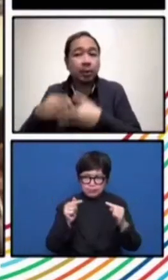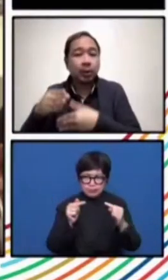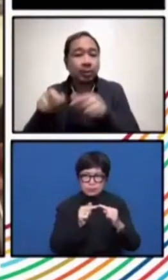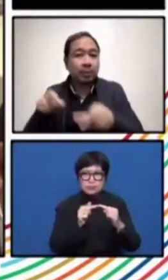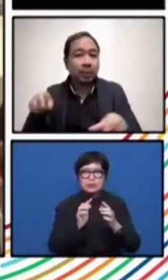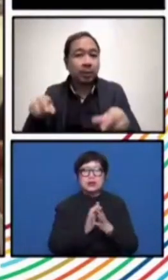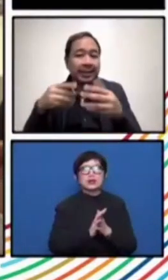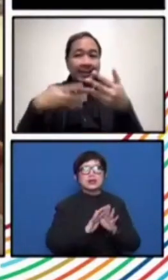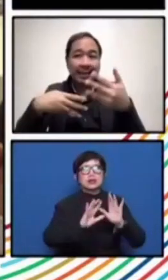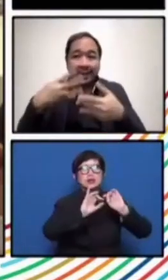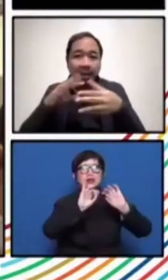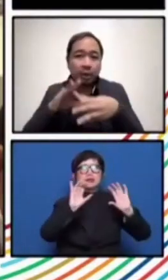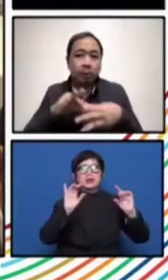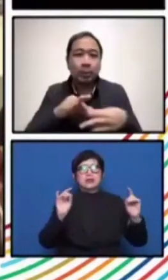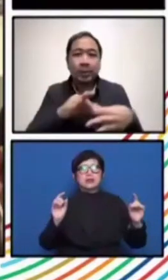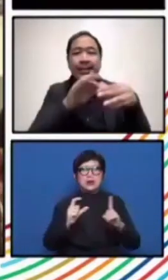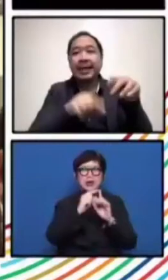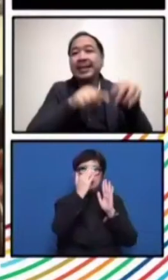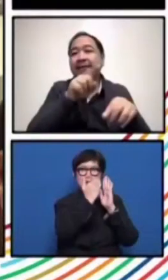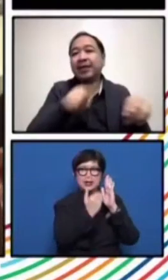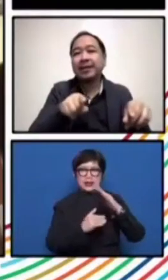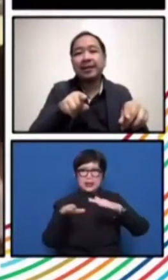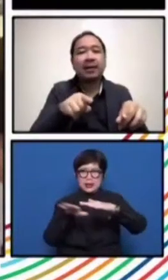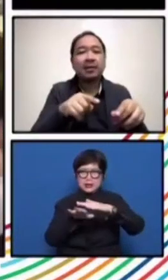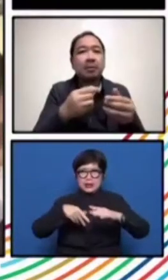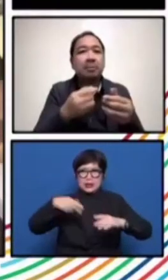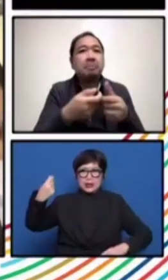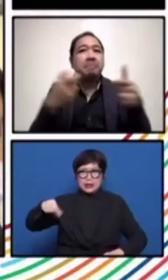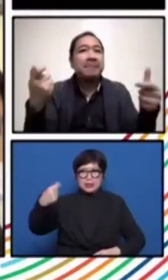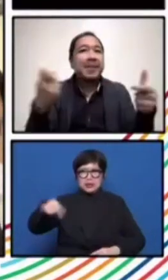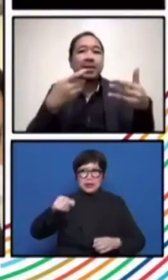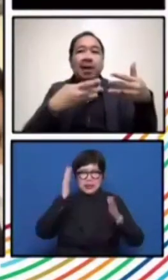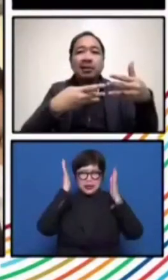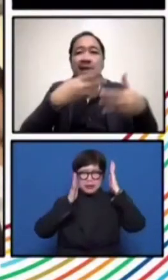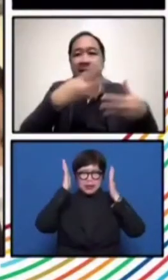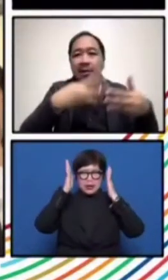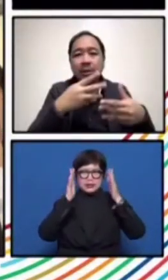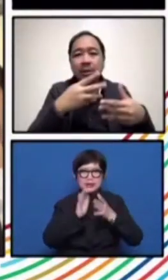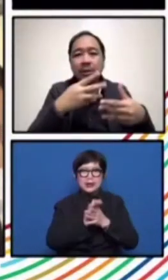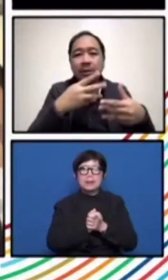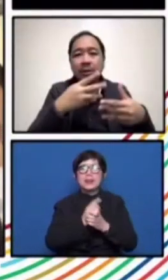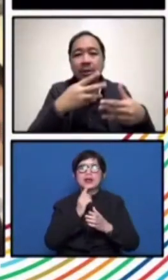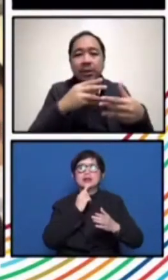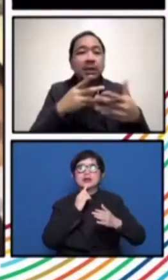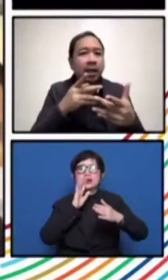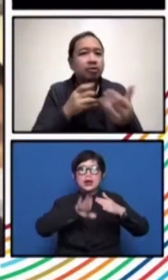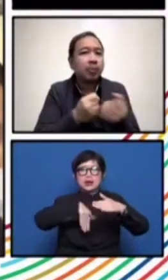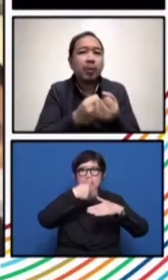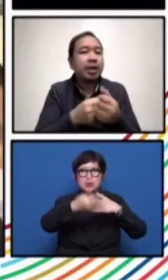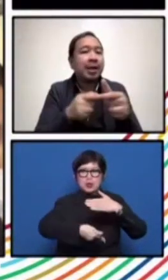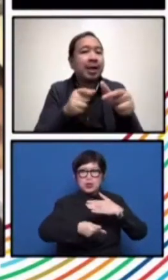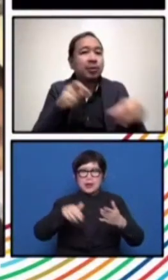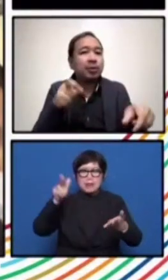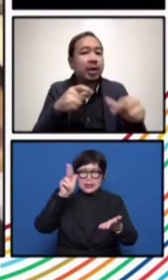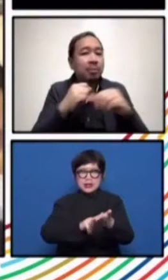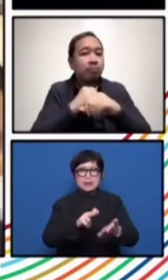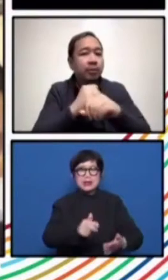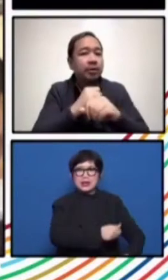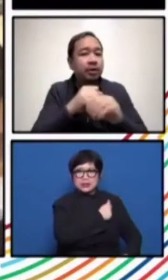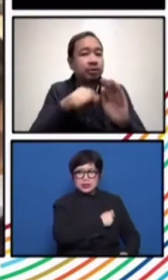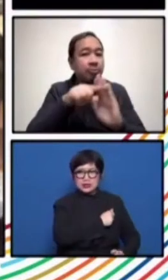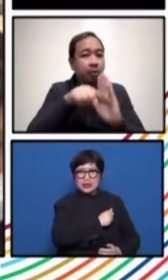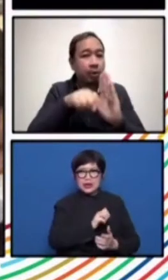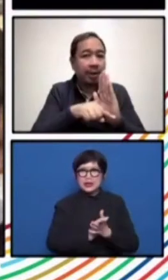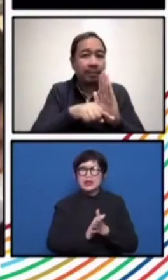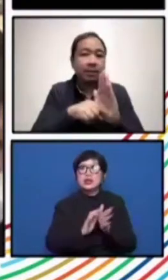databases in the country that relates to social Protection Program such as those under the Ministry of Transport